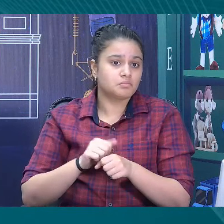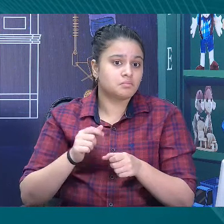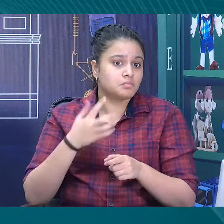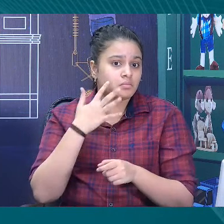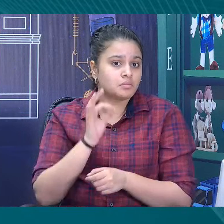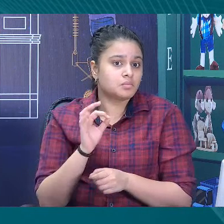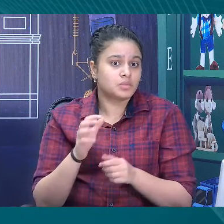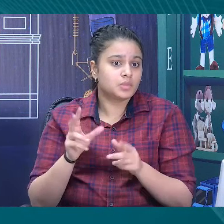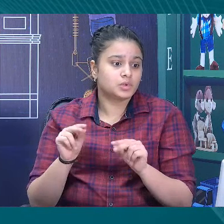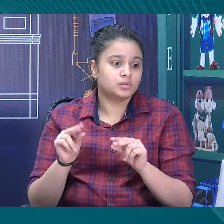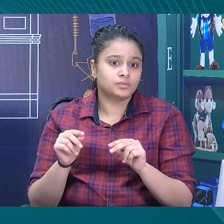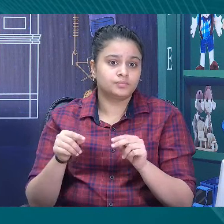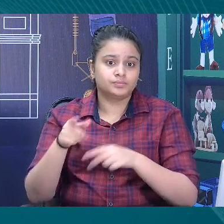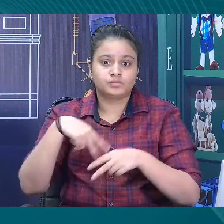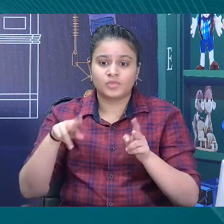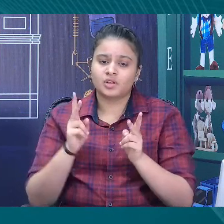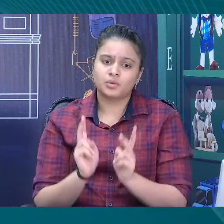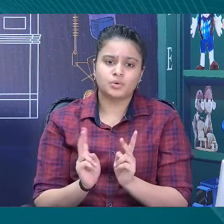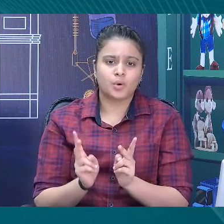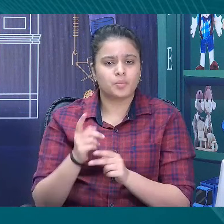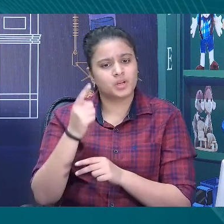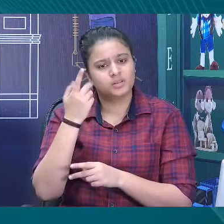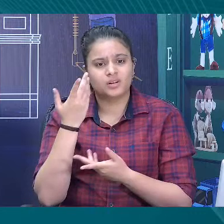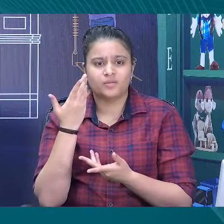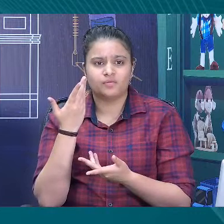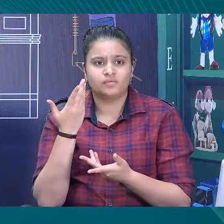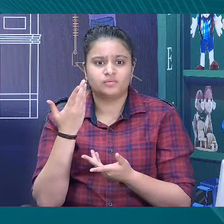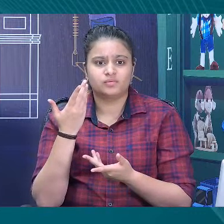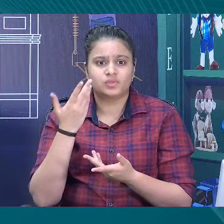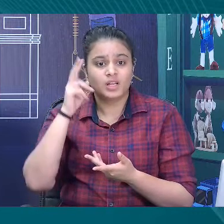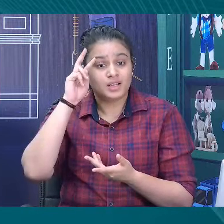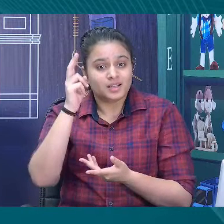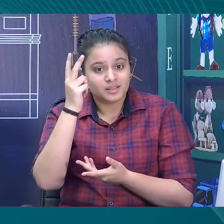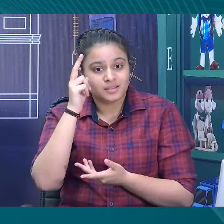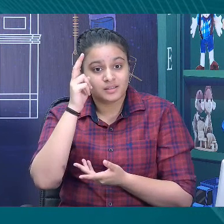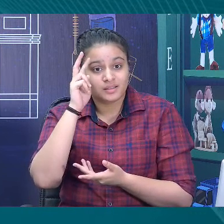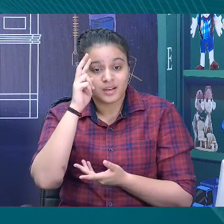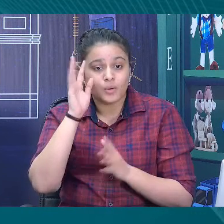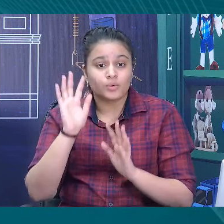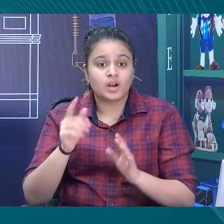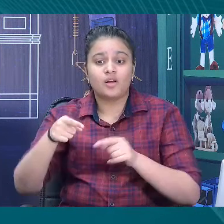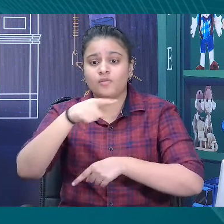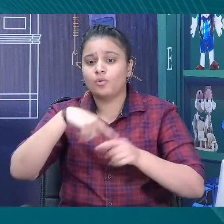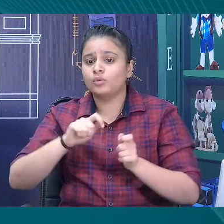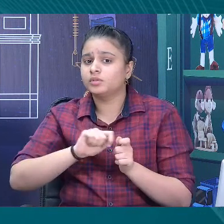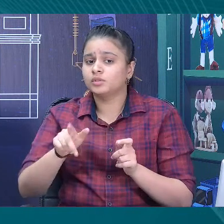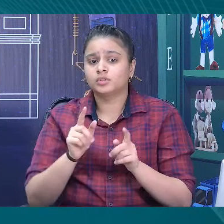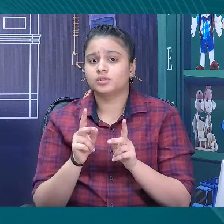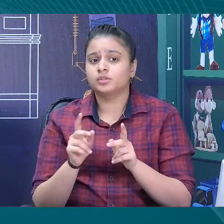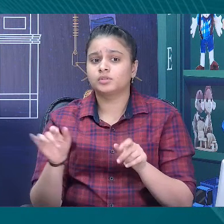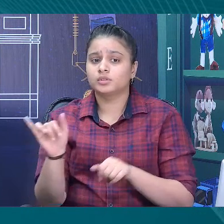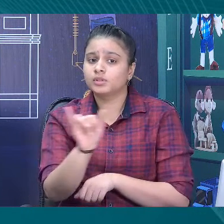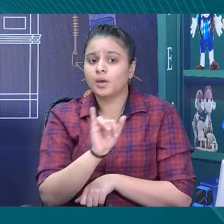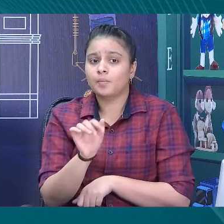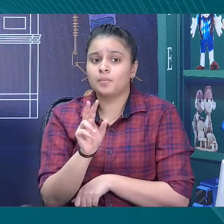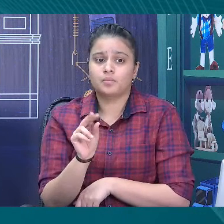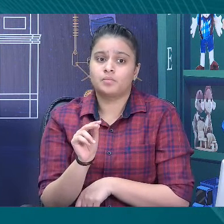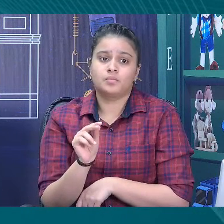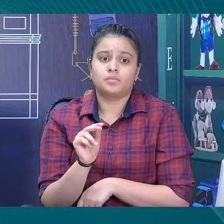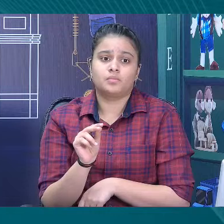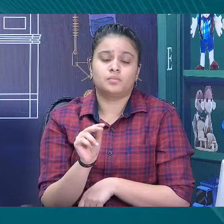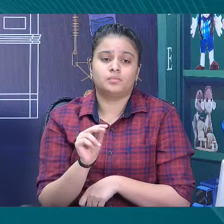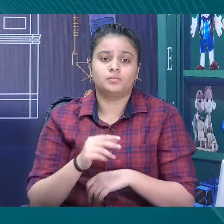whole so-called normal thing in our minds is actually a myth. There is no average student. Yes. Everyone is